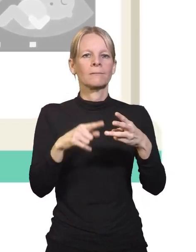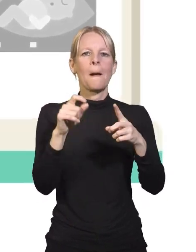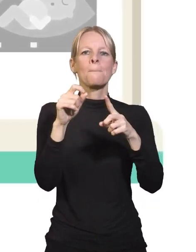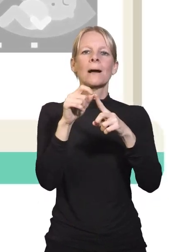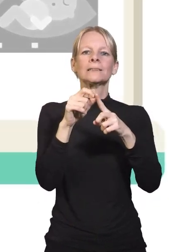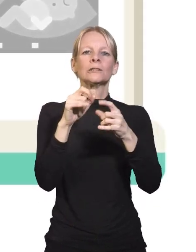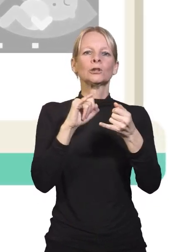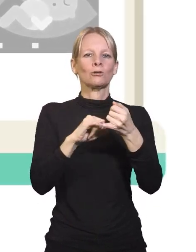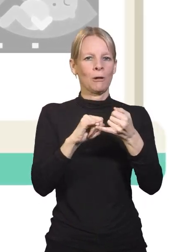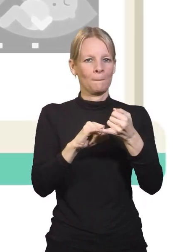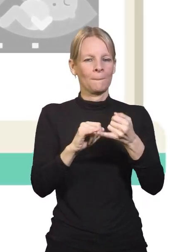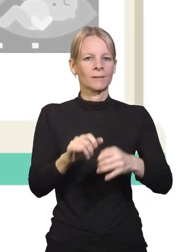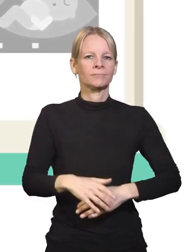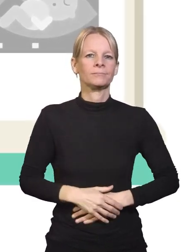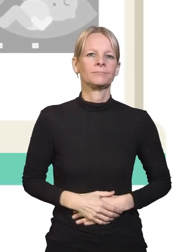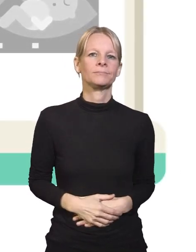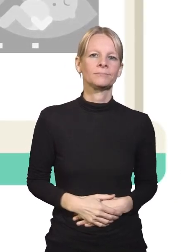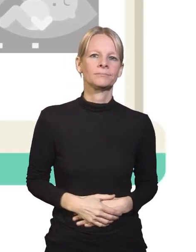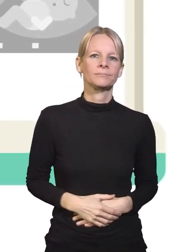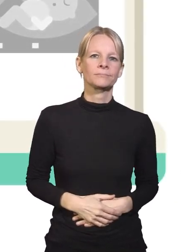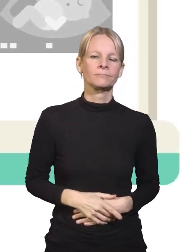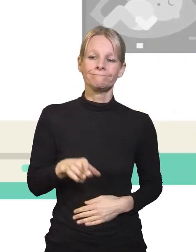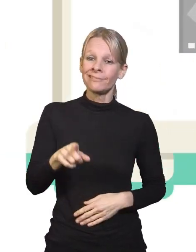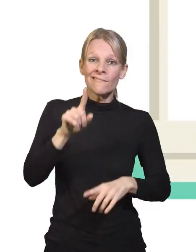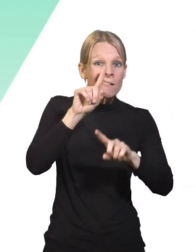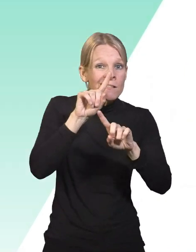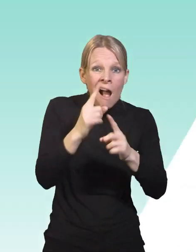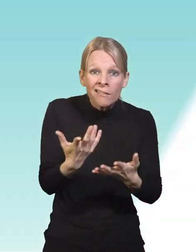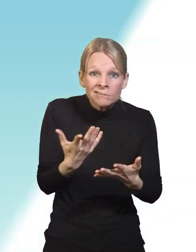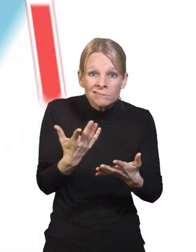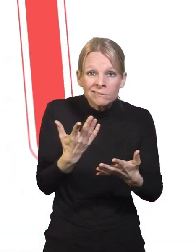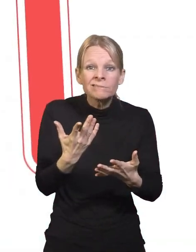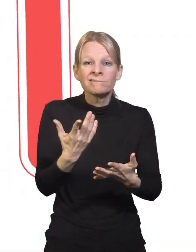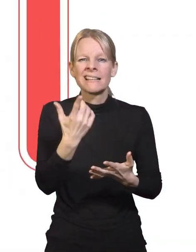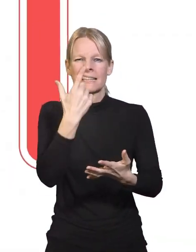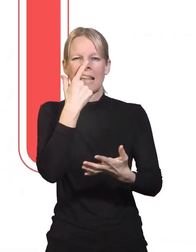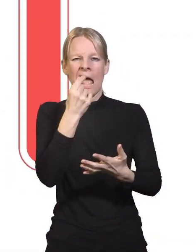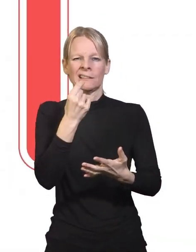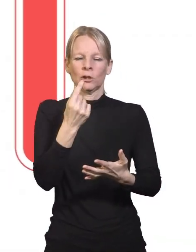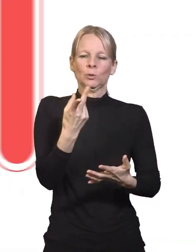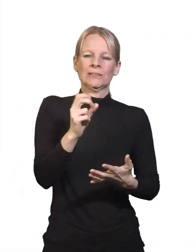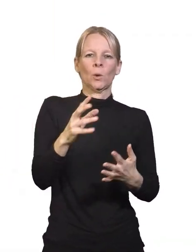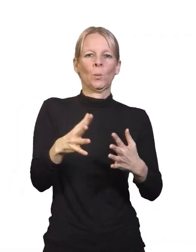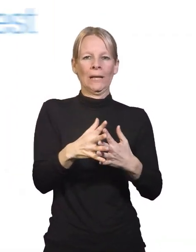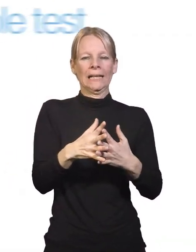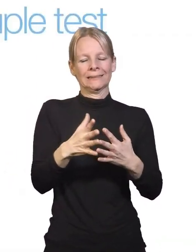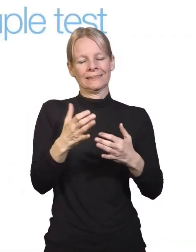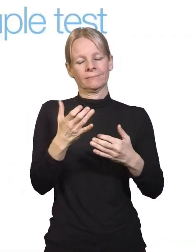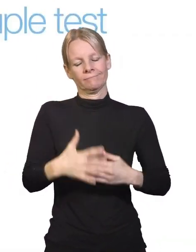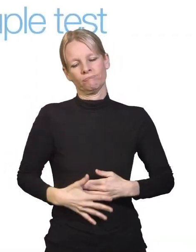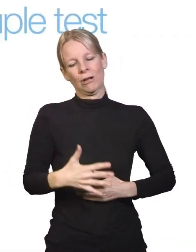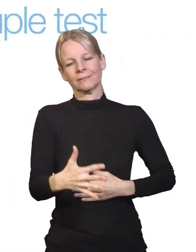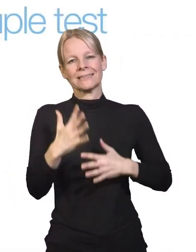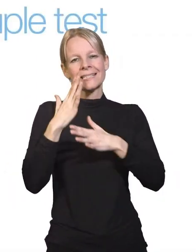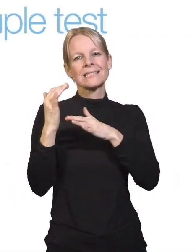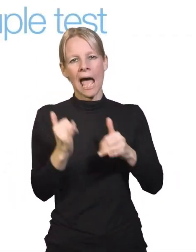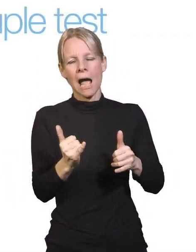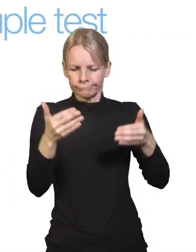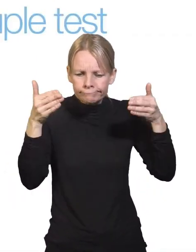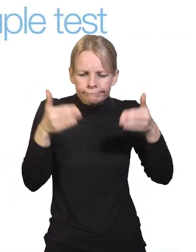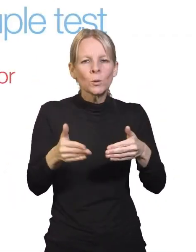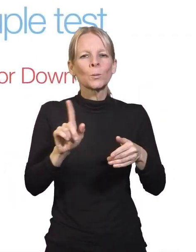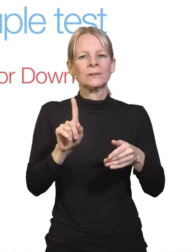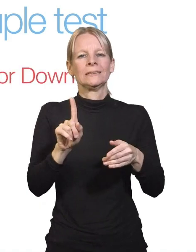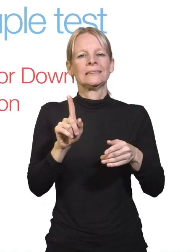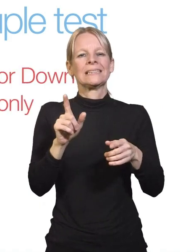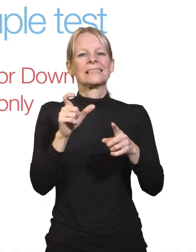syndrome, and Patau syndrome. If the combined test cannot be done, she can have the quadruple test up to 20 weeks of